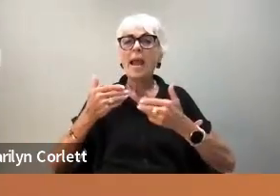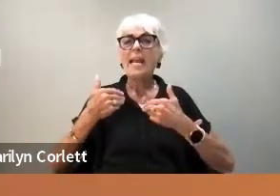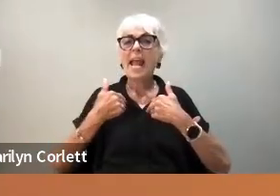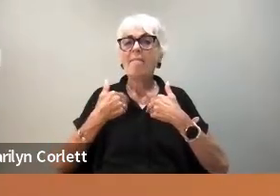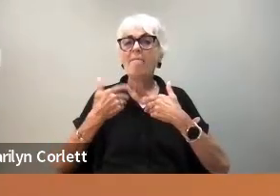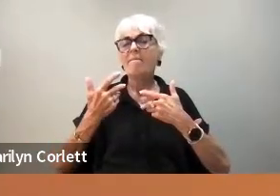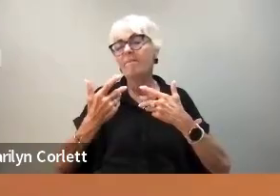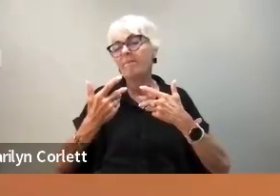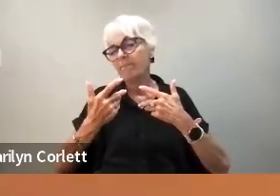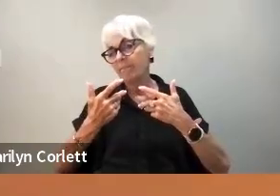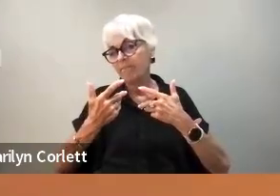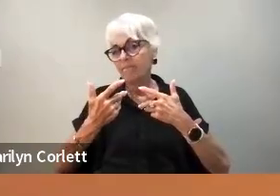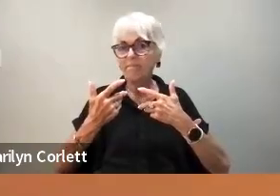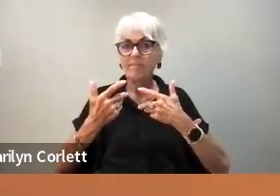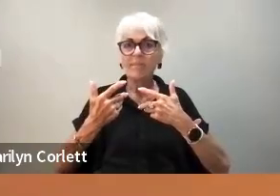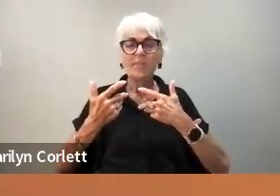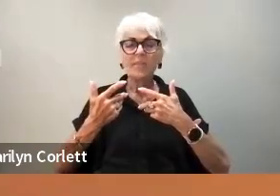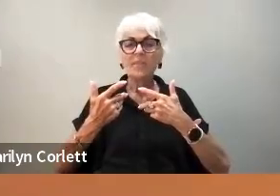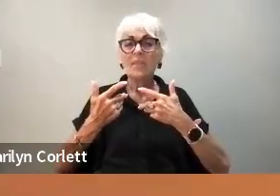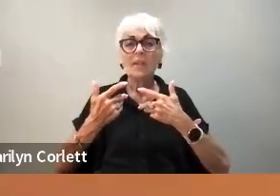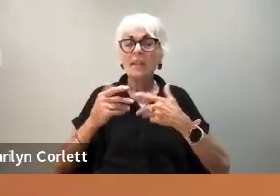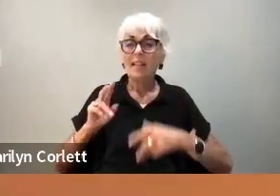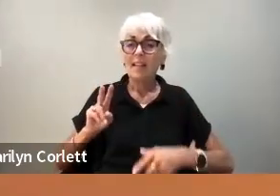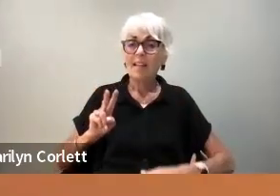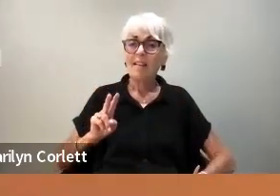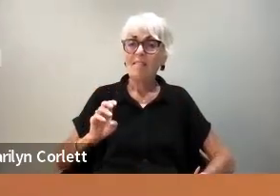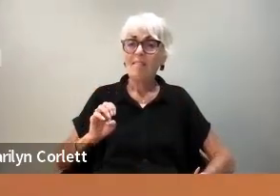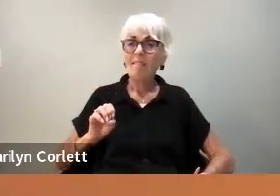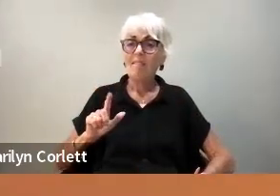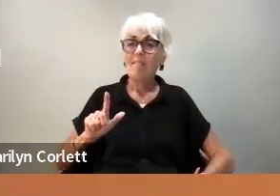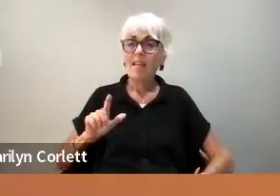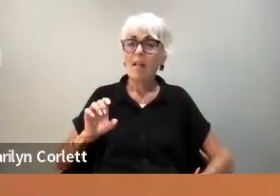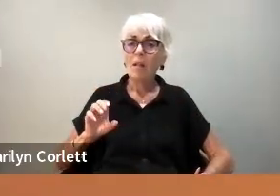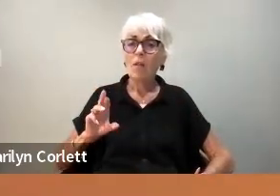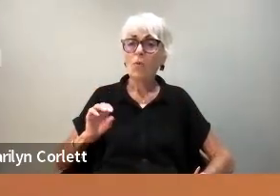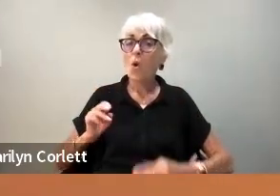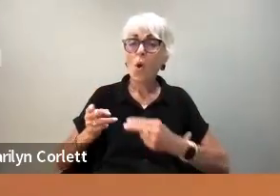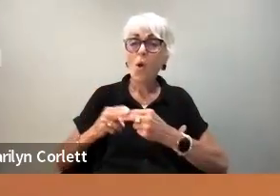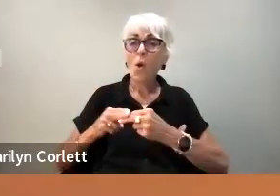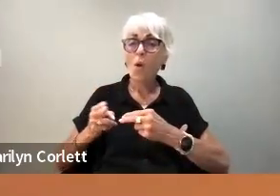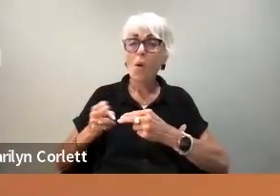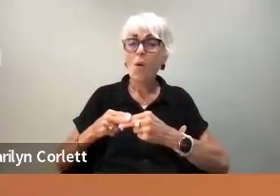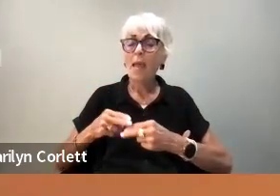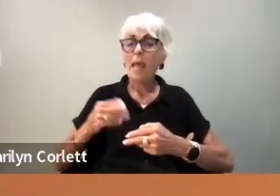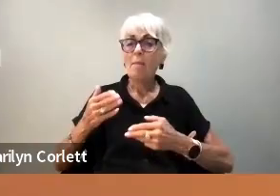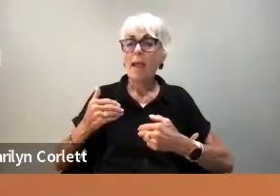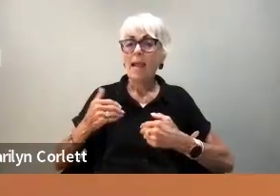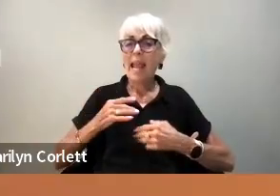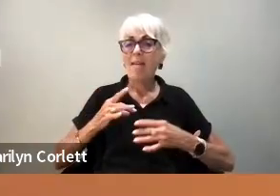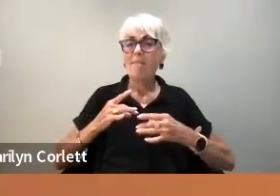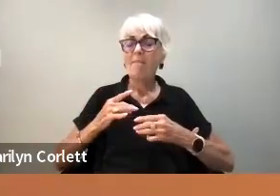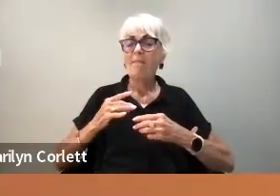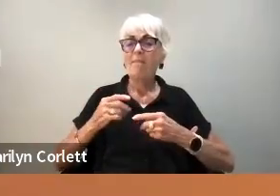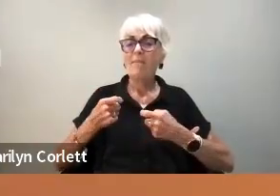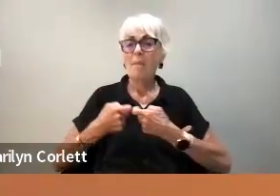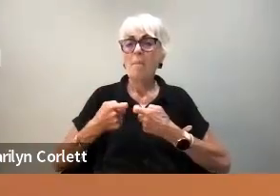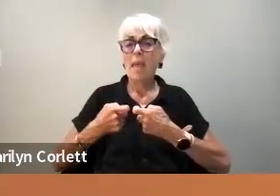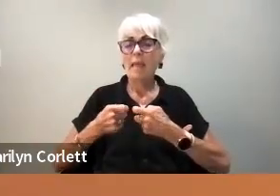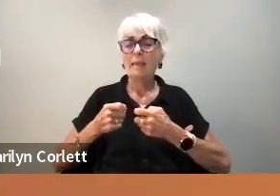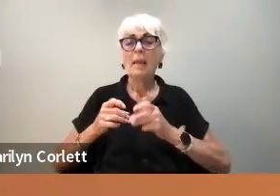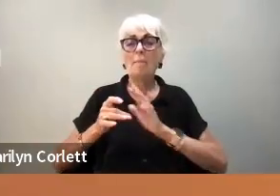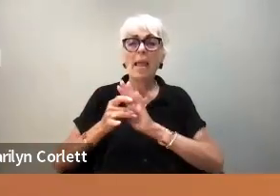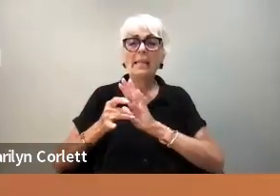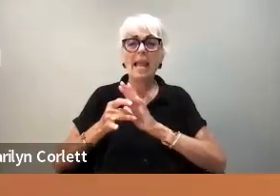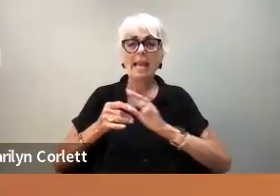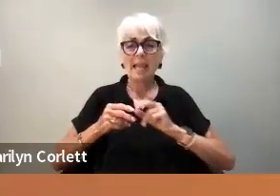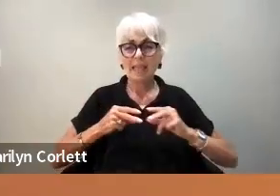like, rather than Velcro, it might have magnetic clasp to put the costume on. And then the last